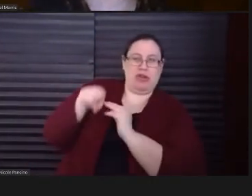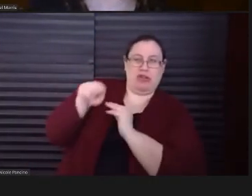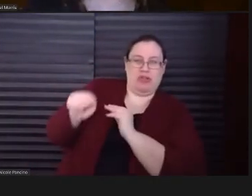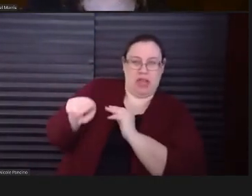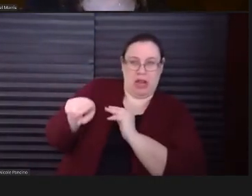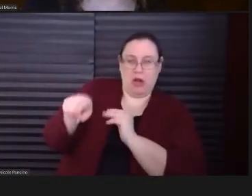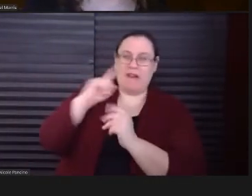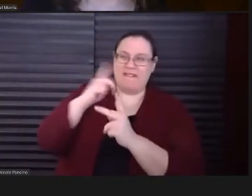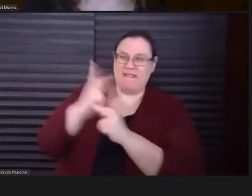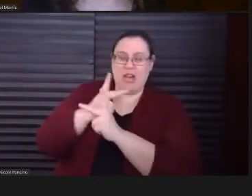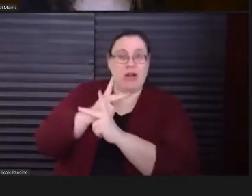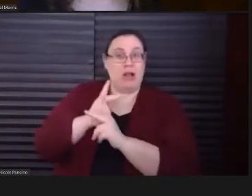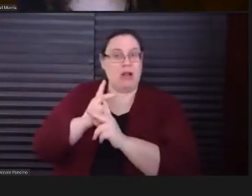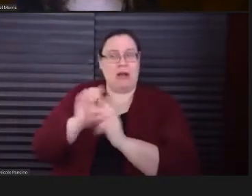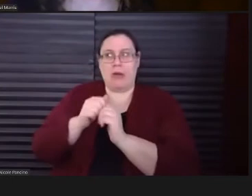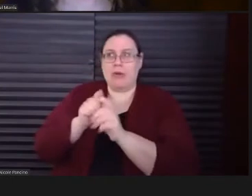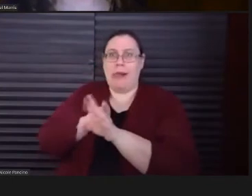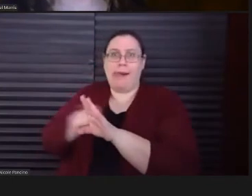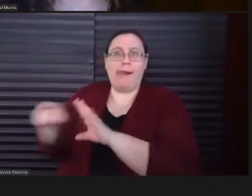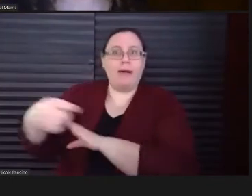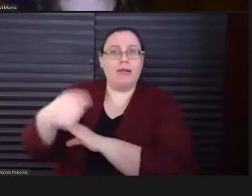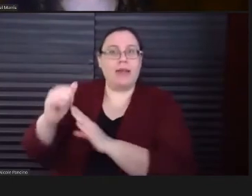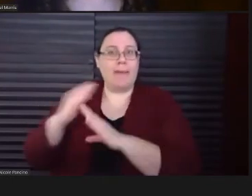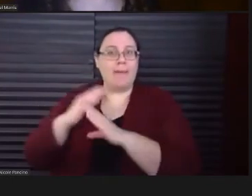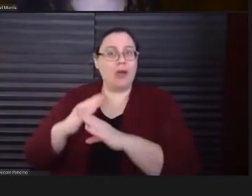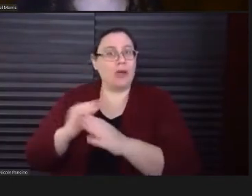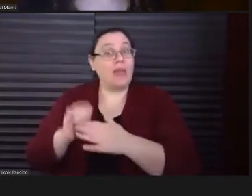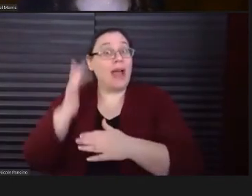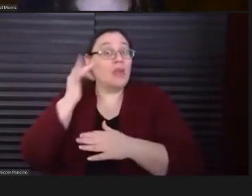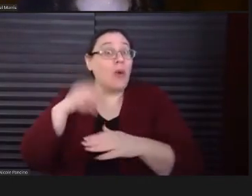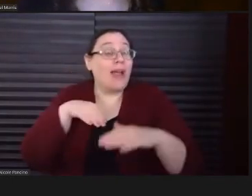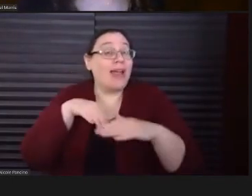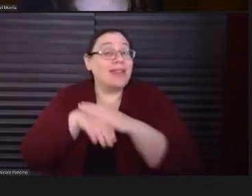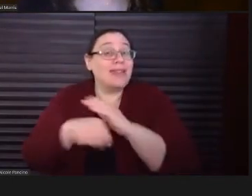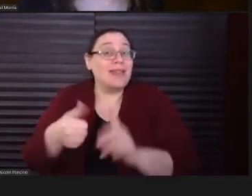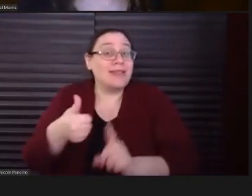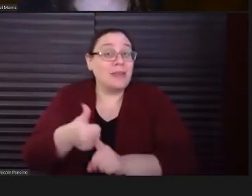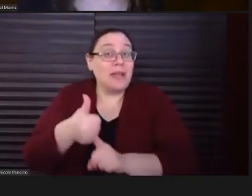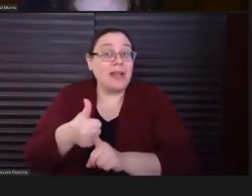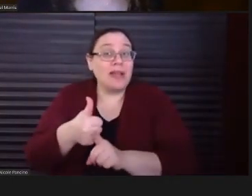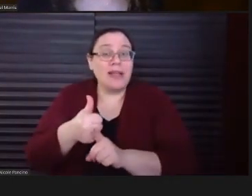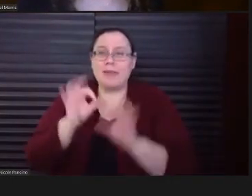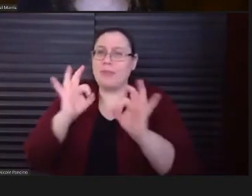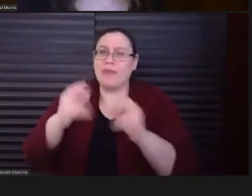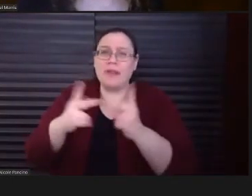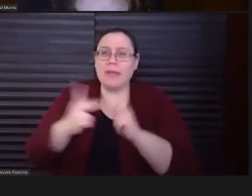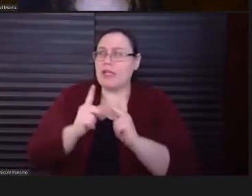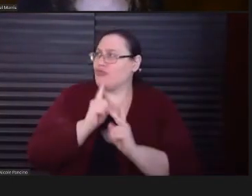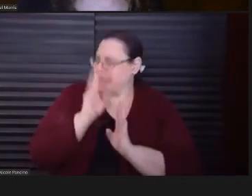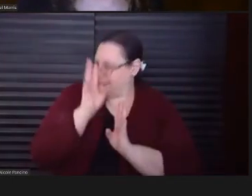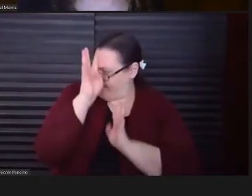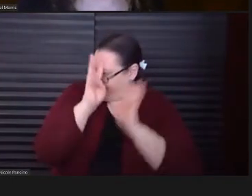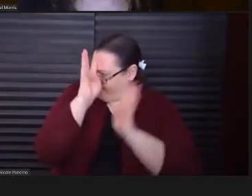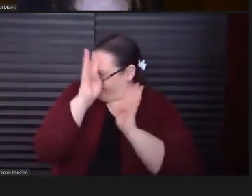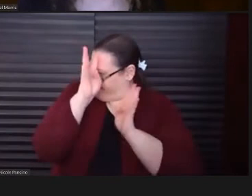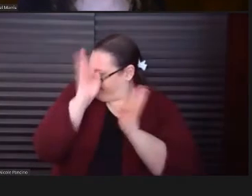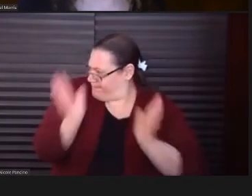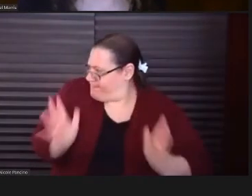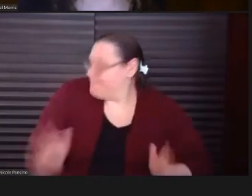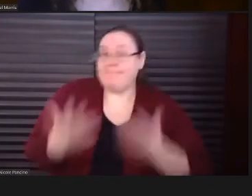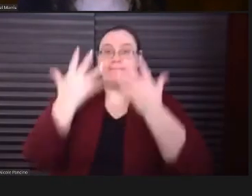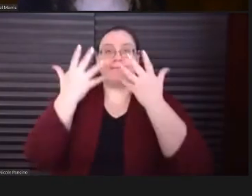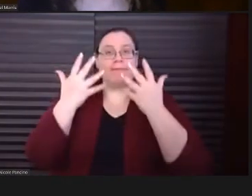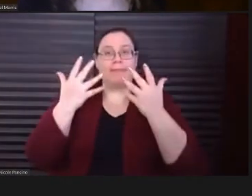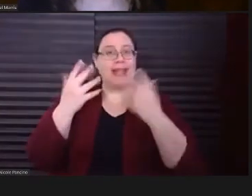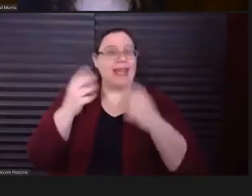some great ways around it. And that's why accessibility becomes a incubator for innovation and far from being